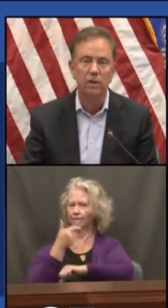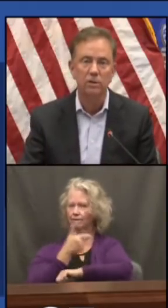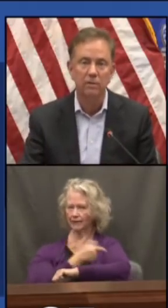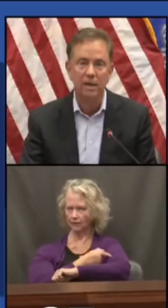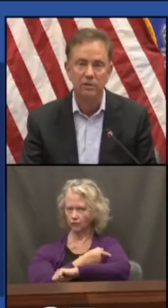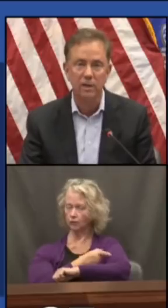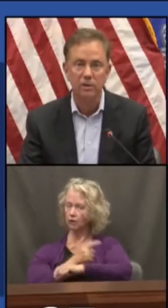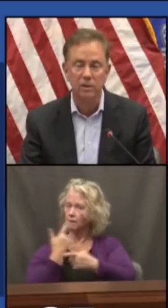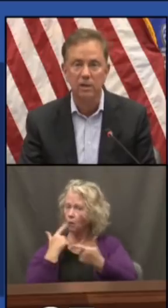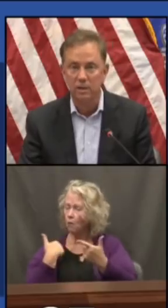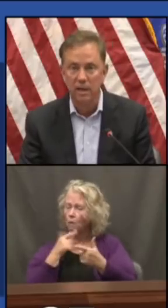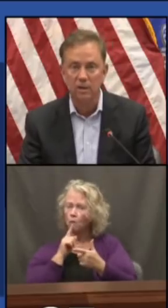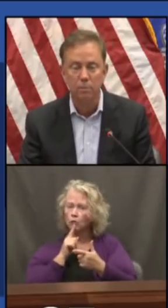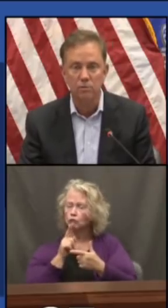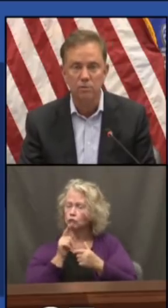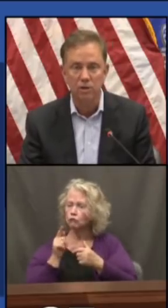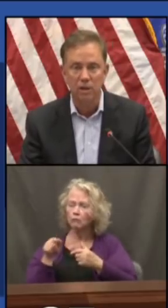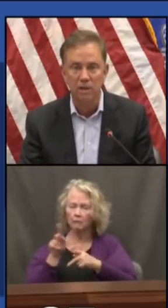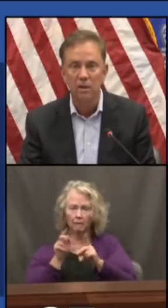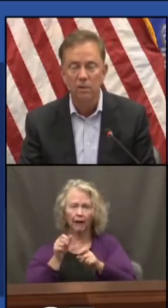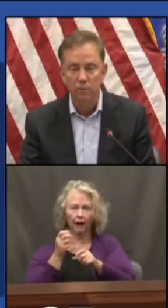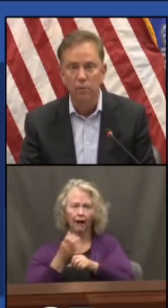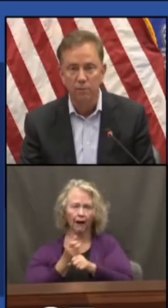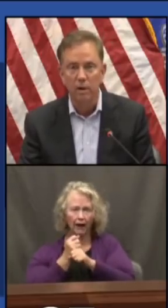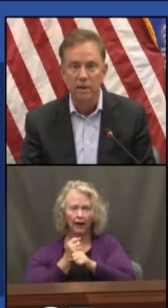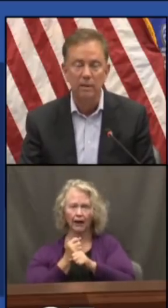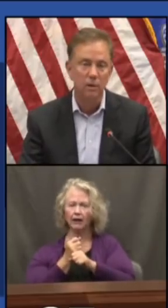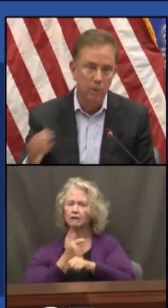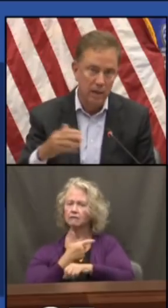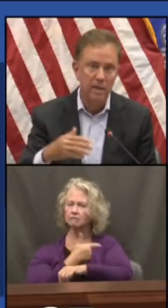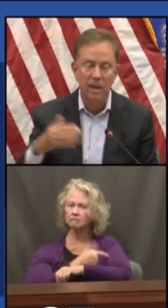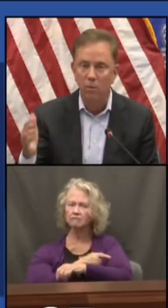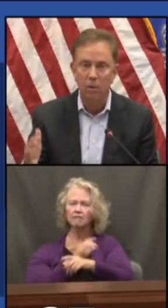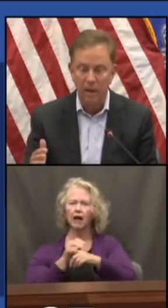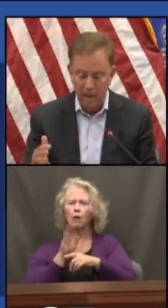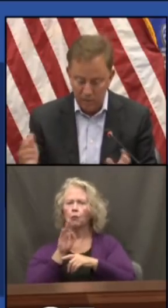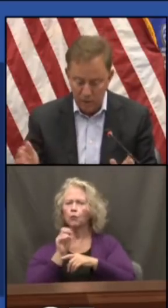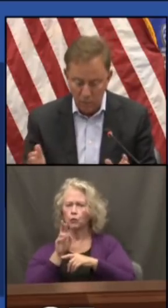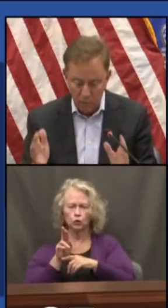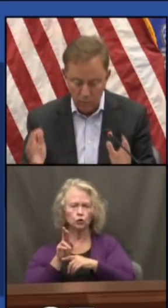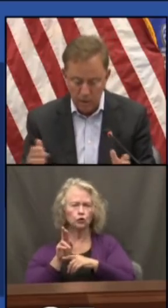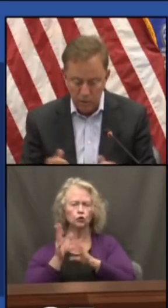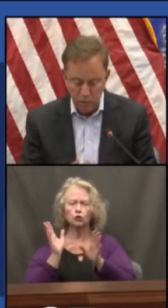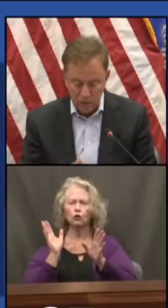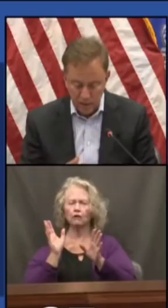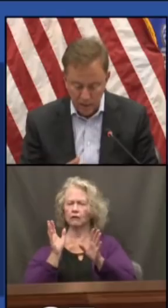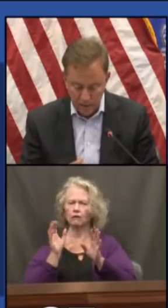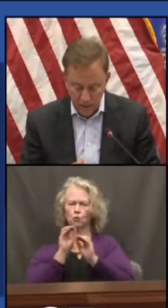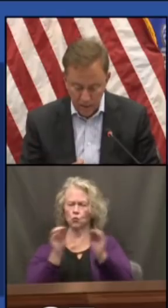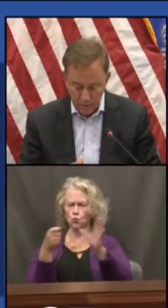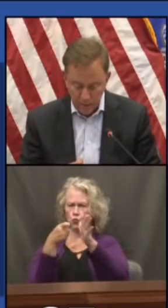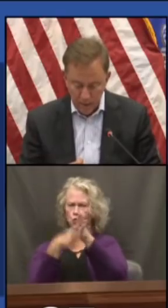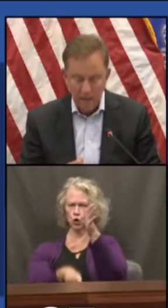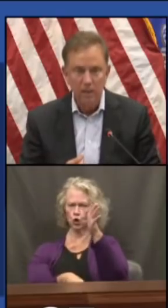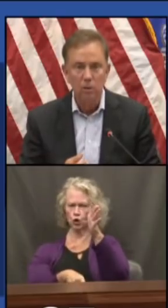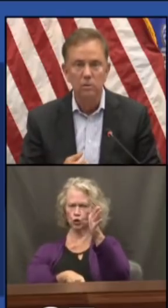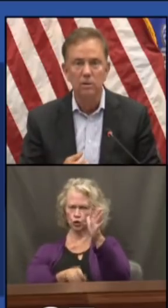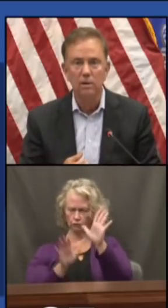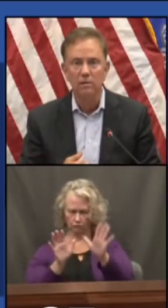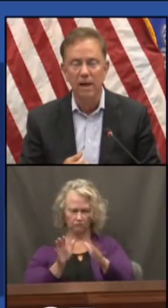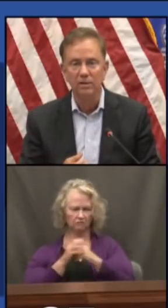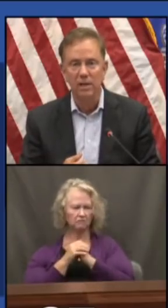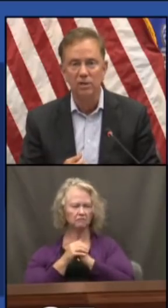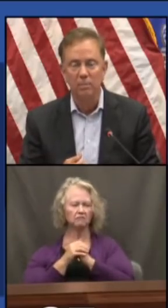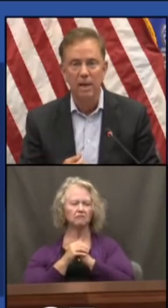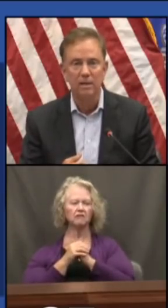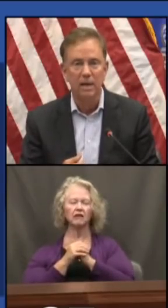sure that you can get your vaccination and now your booster shot for free. No in-network, out-of-network. We address that. That includes